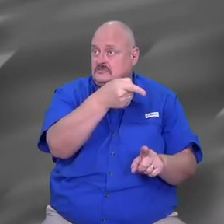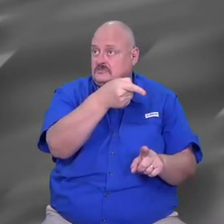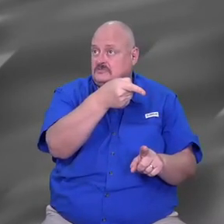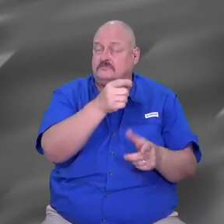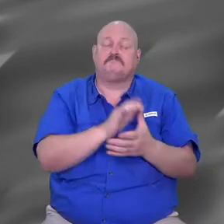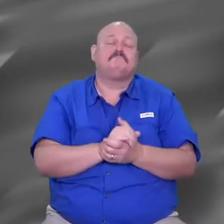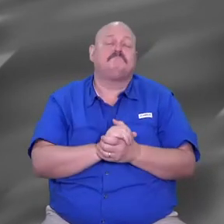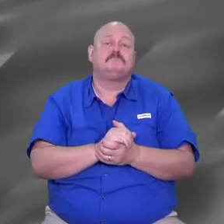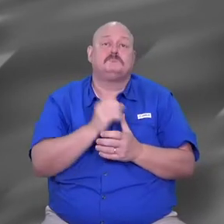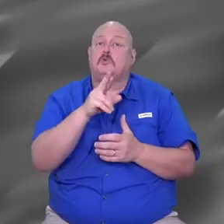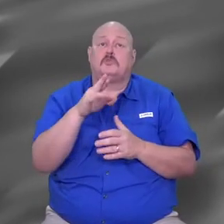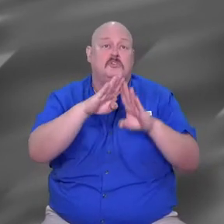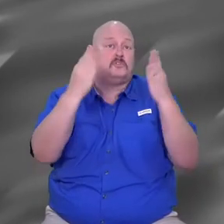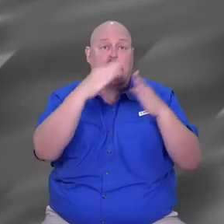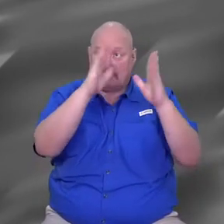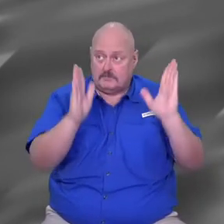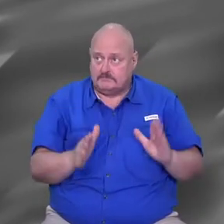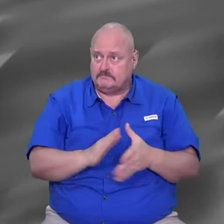her house.